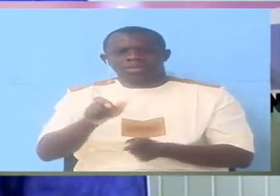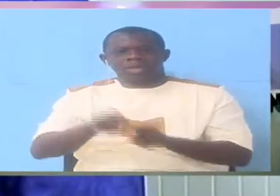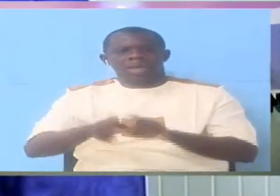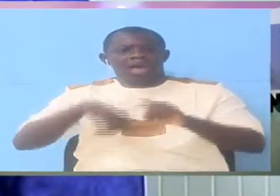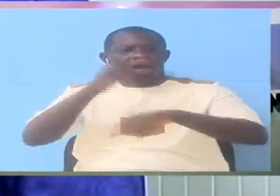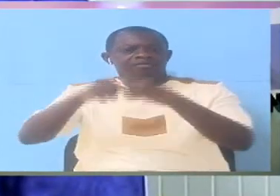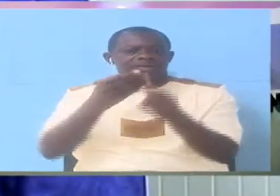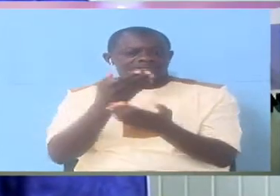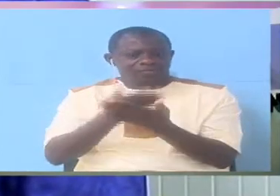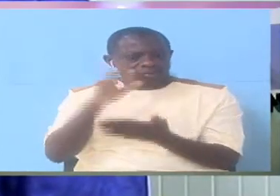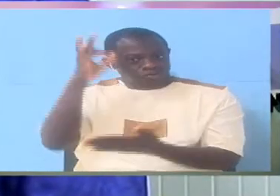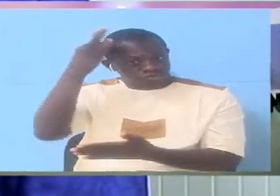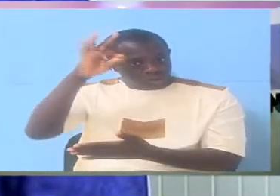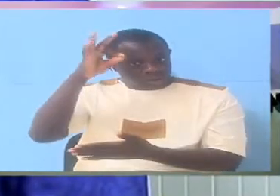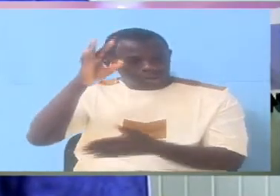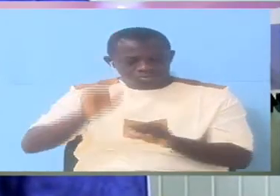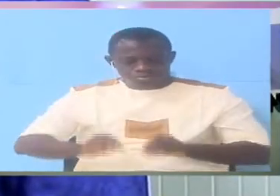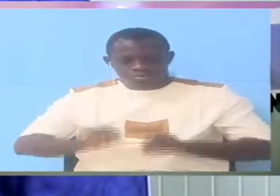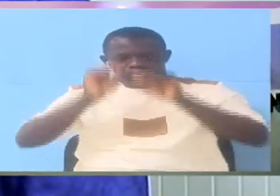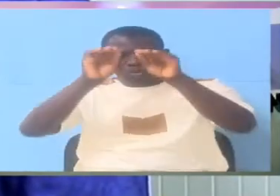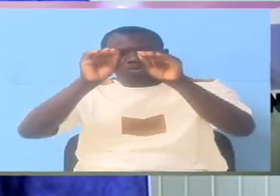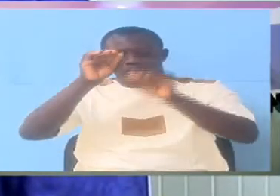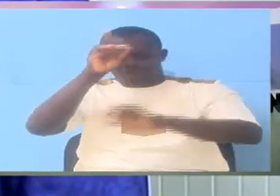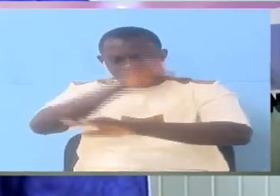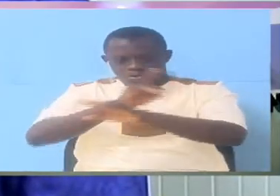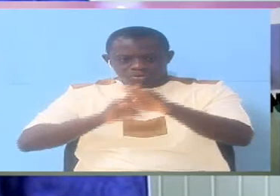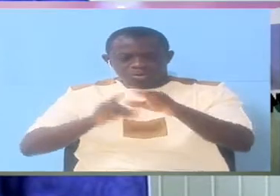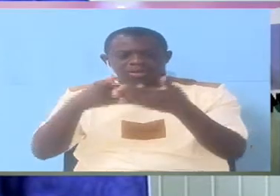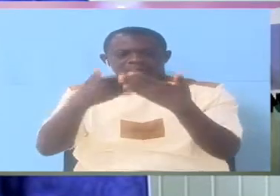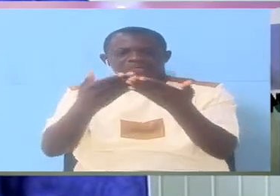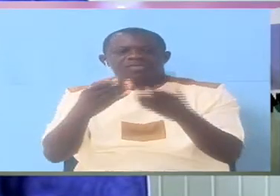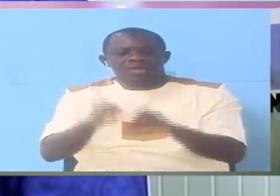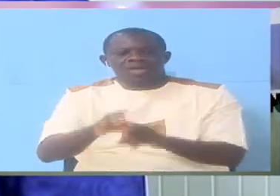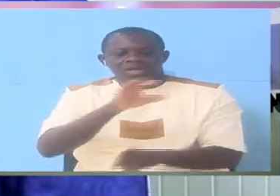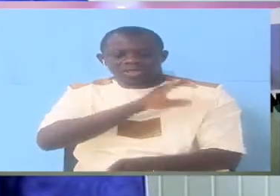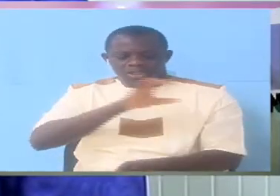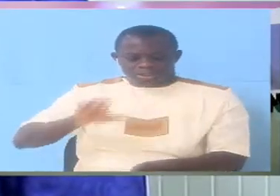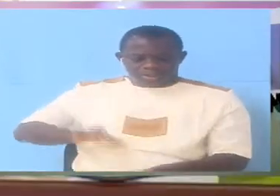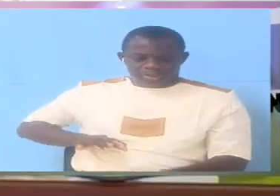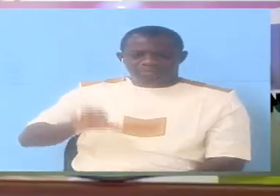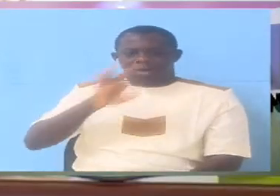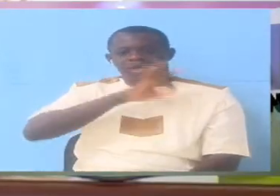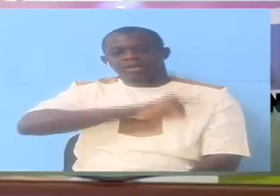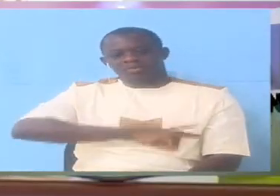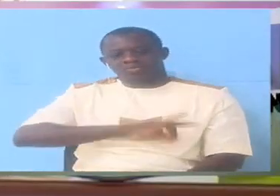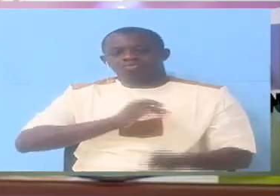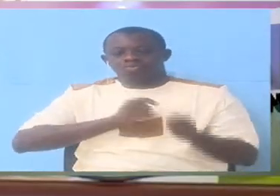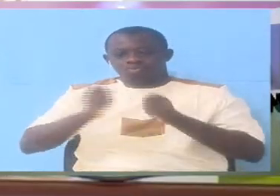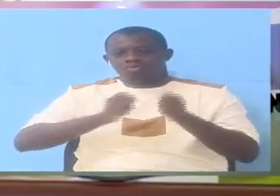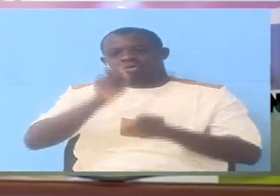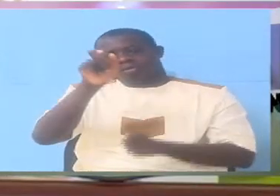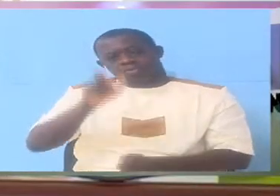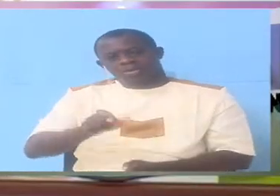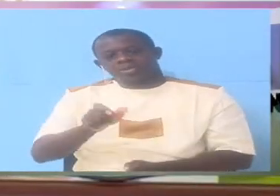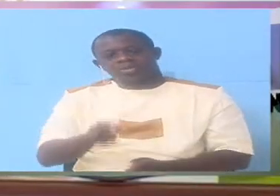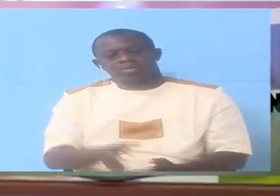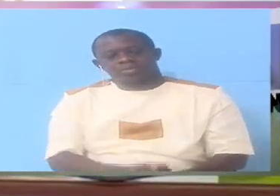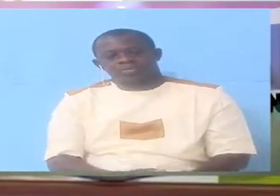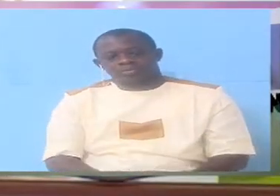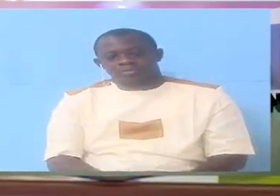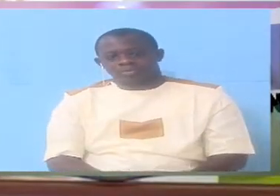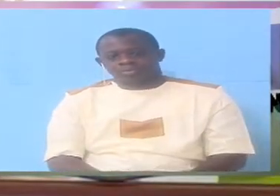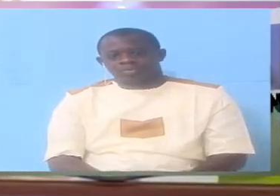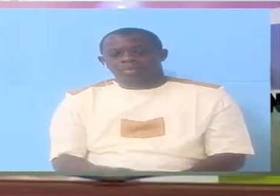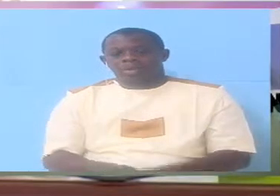completion of my course, I was promoted to the position of Chief Revenue Controller. Okay, so on this date at Makat, on